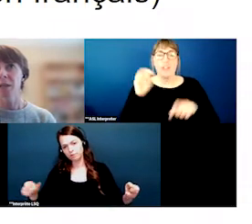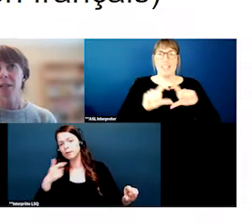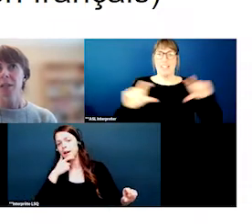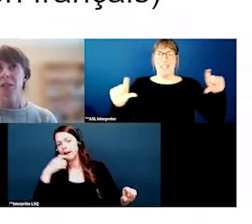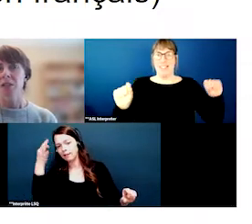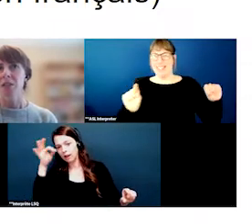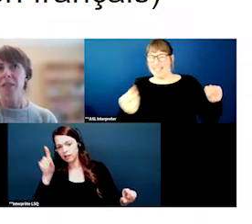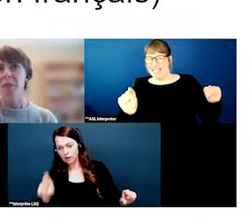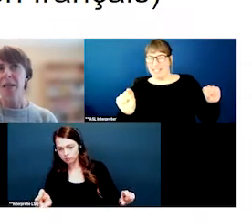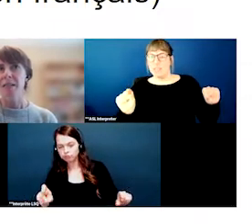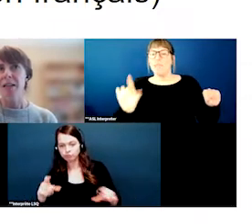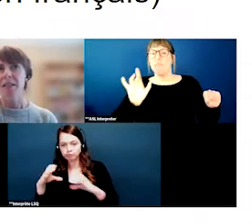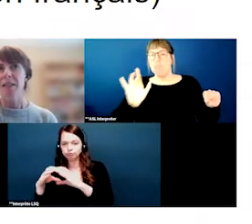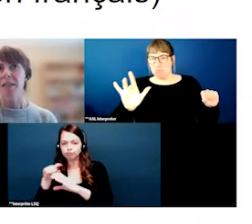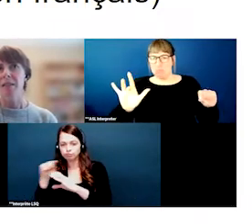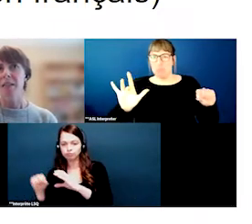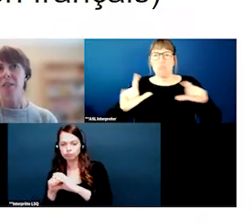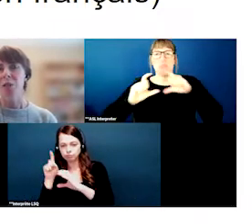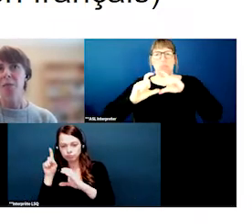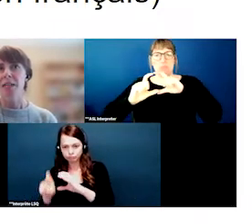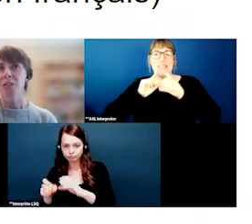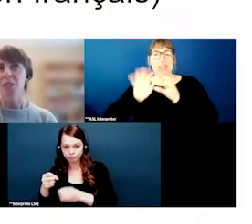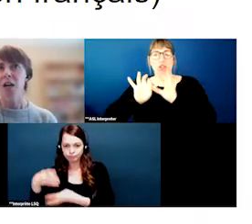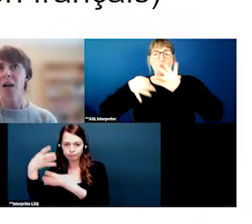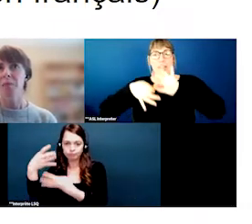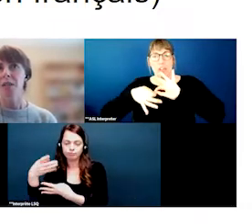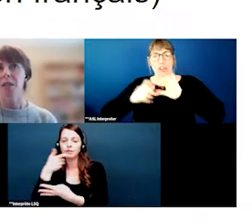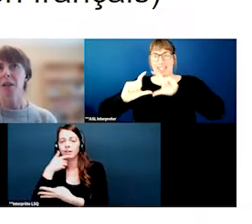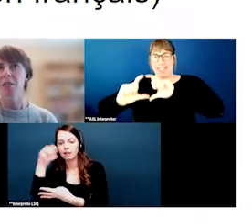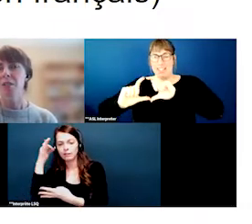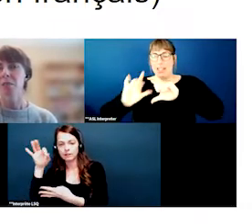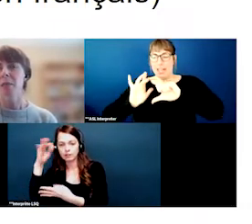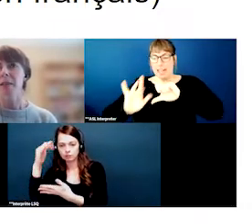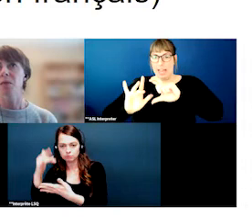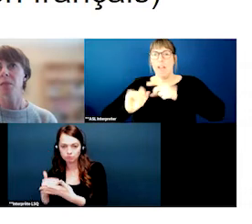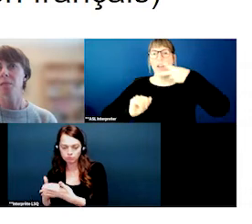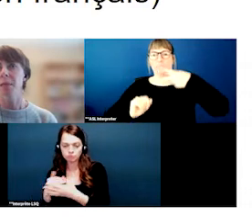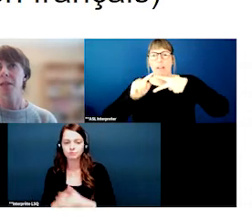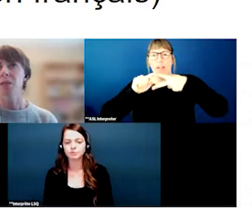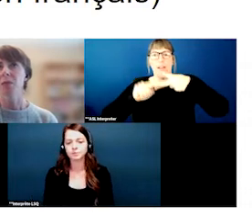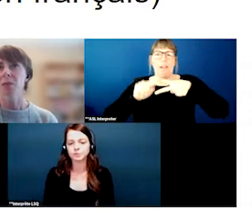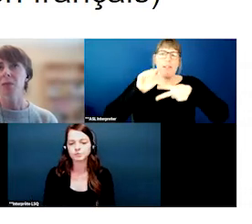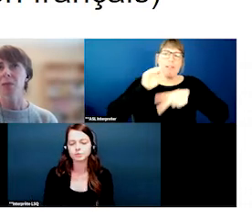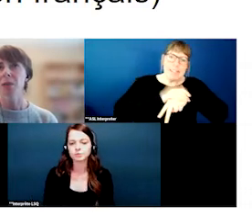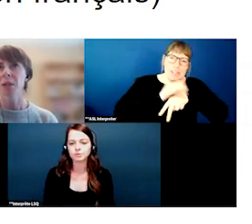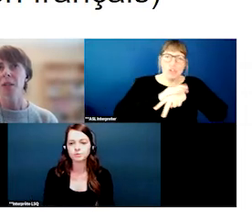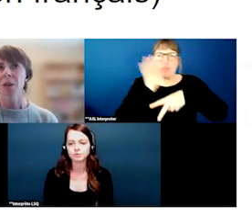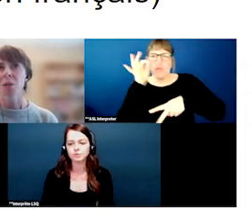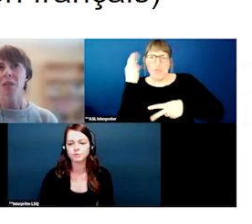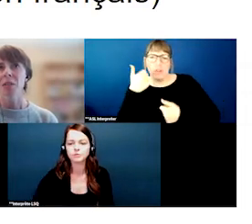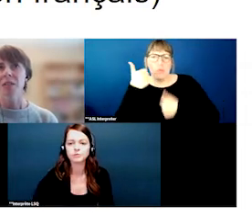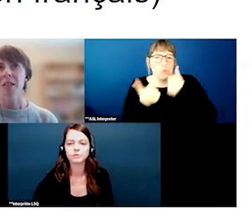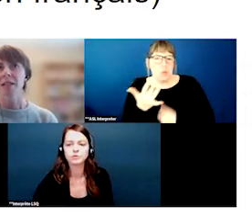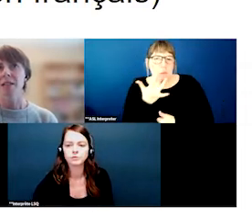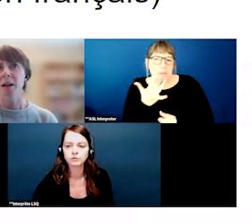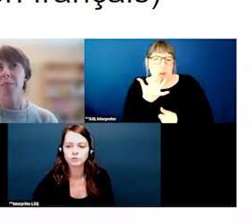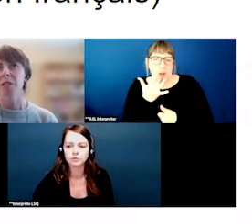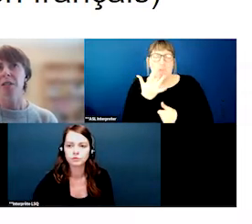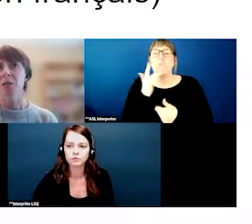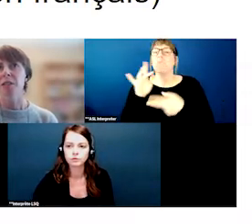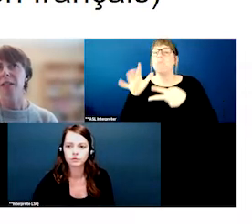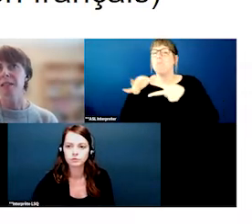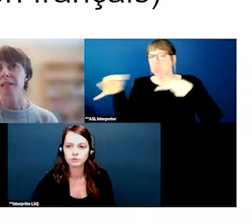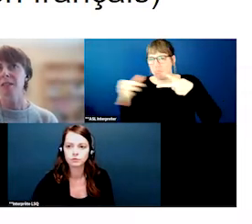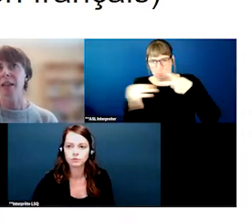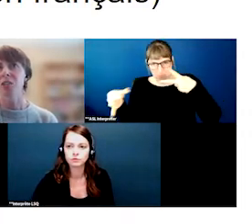corner. You do this by selecting the interpretation option on your Zoom menu. Once you select this